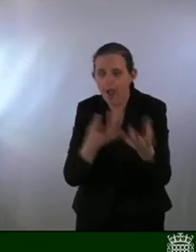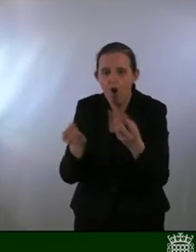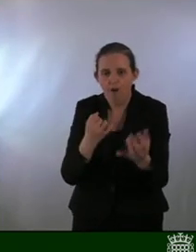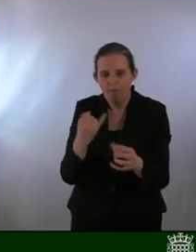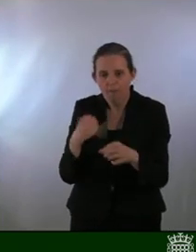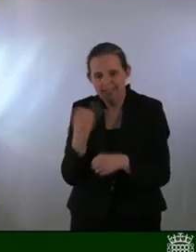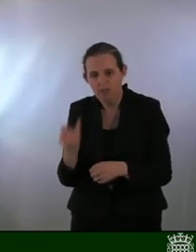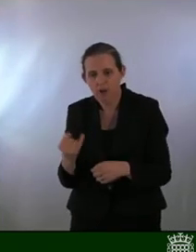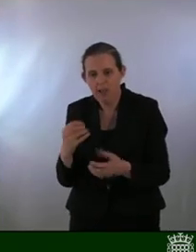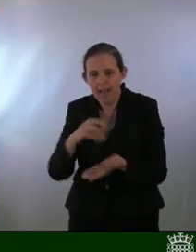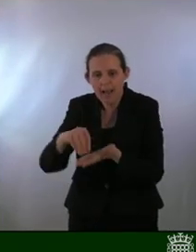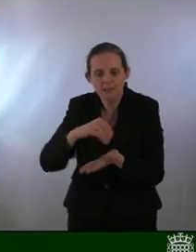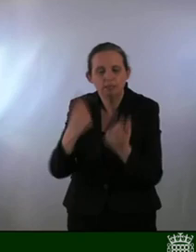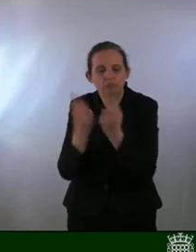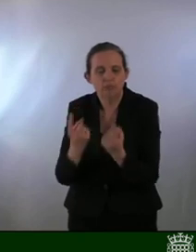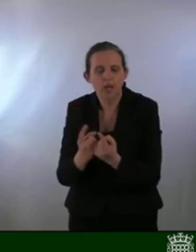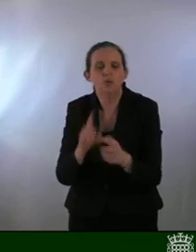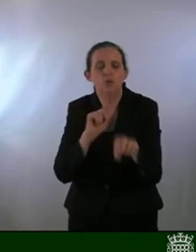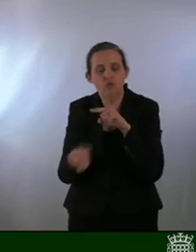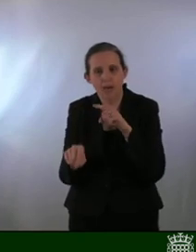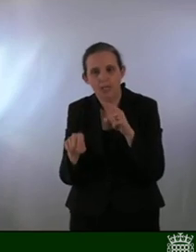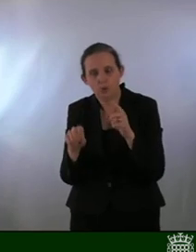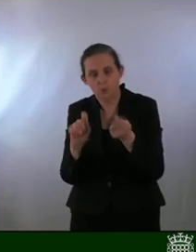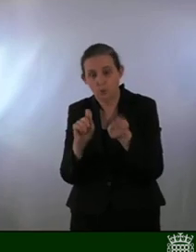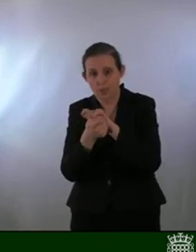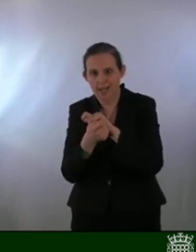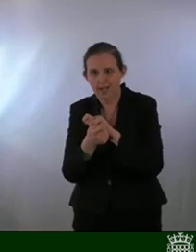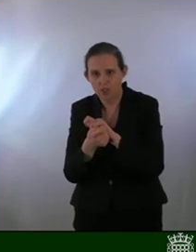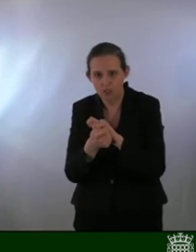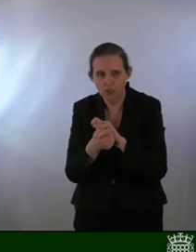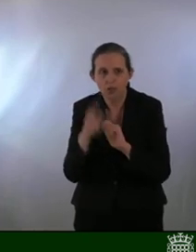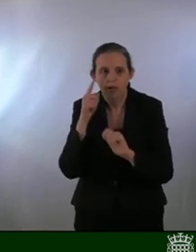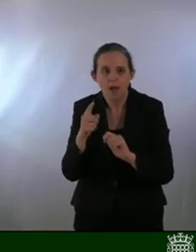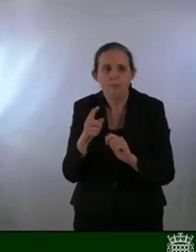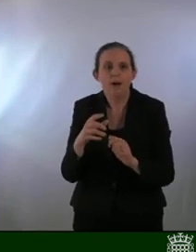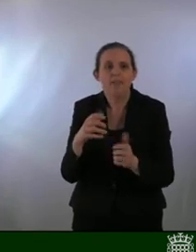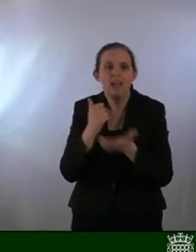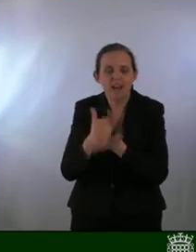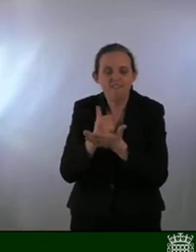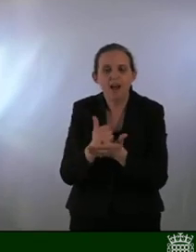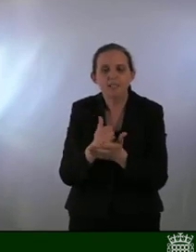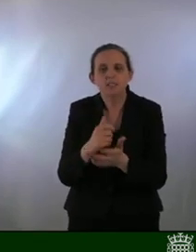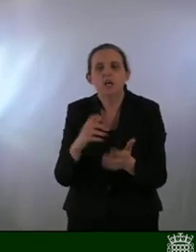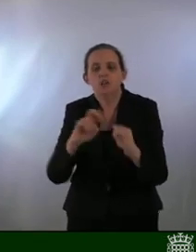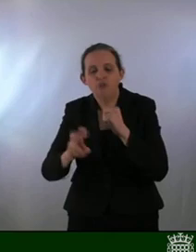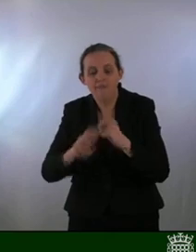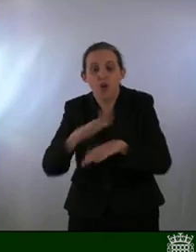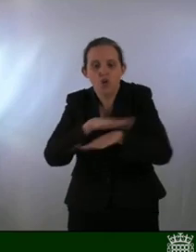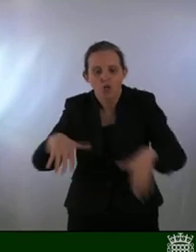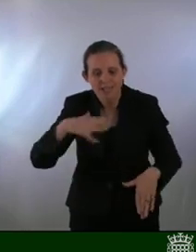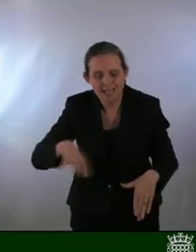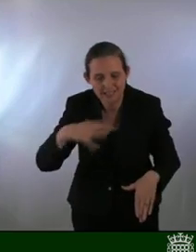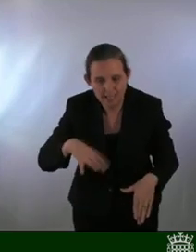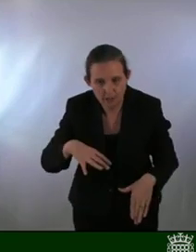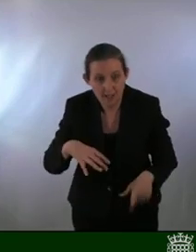Office regulations anyway, but also the advice is against unnecessary travel, and that sort of travel that the